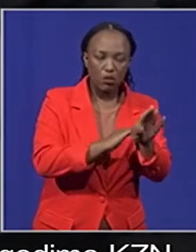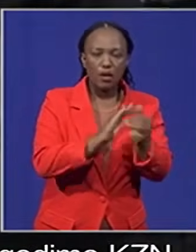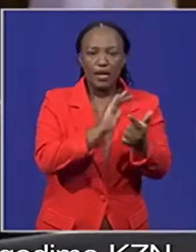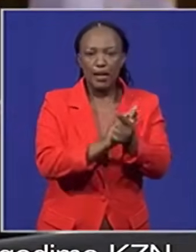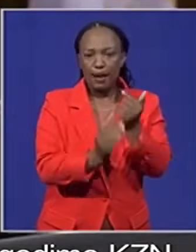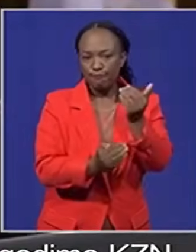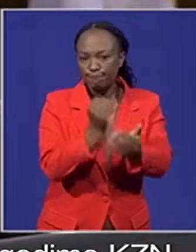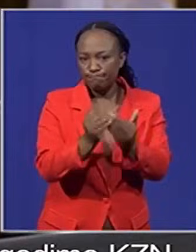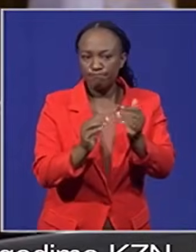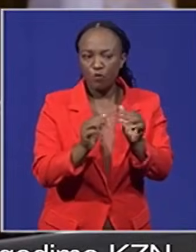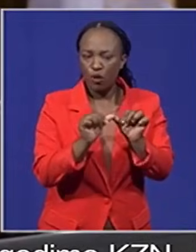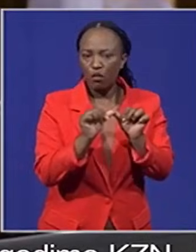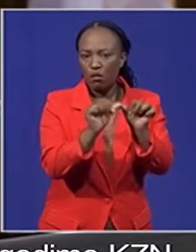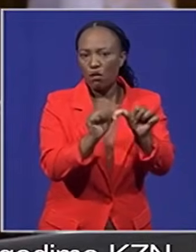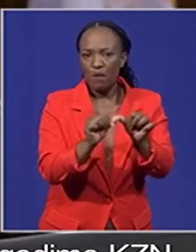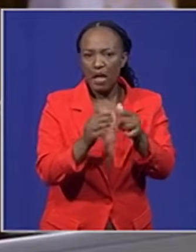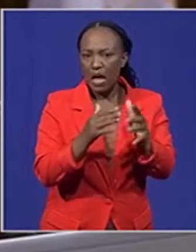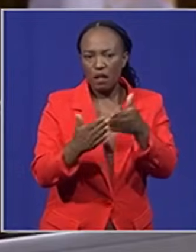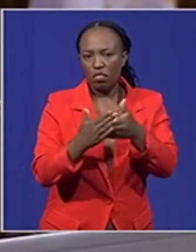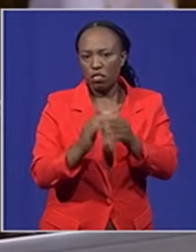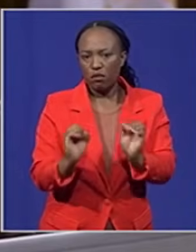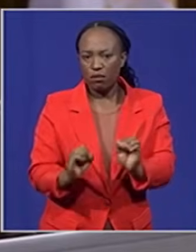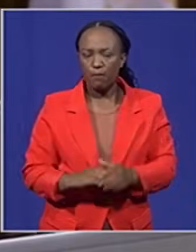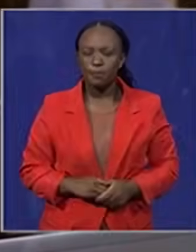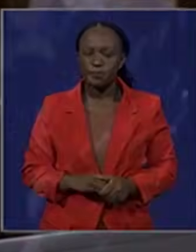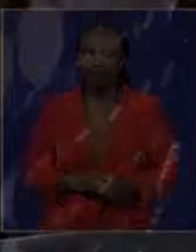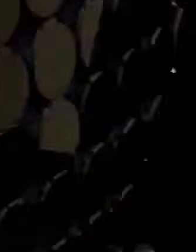proceed without any form of disruption.